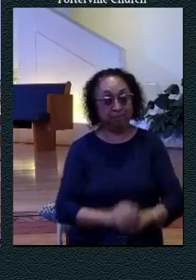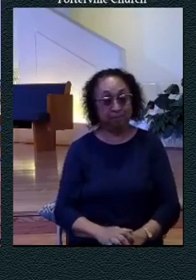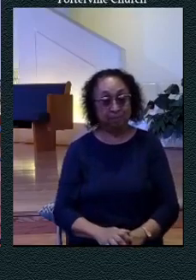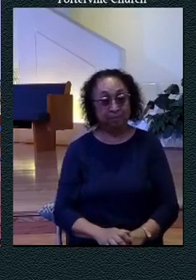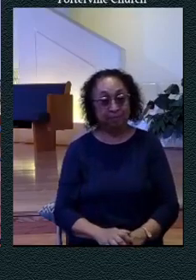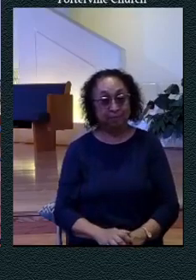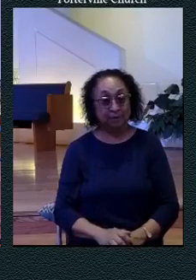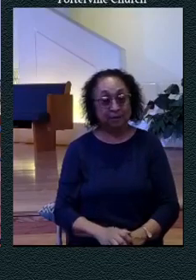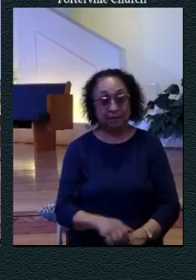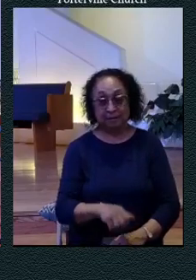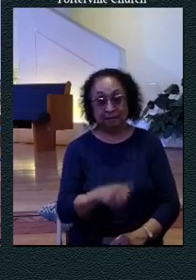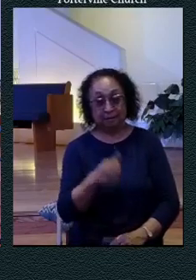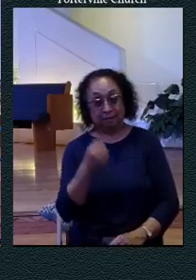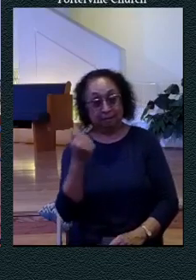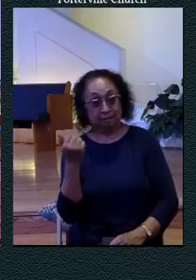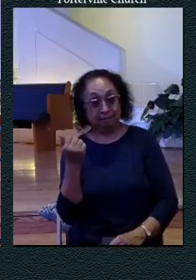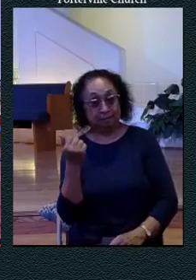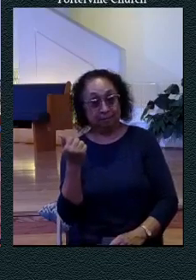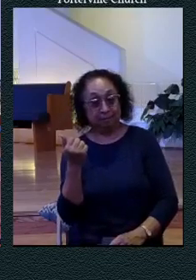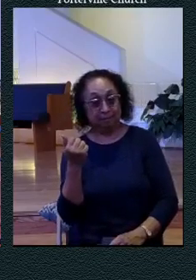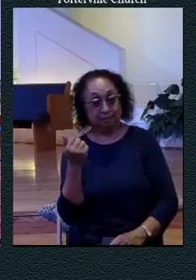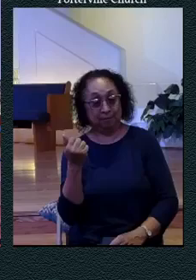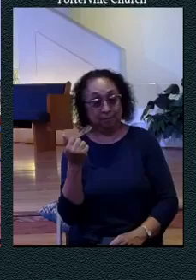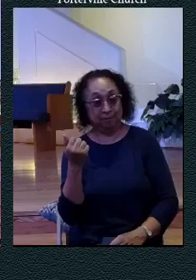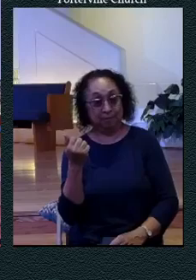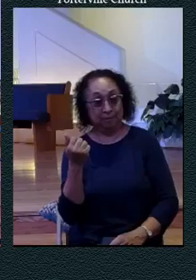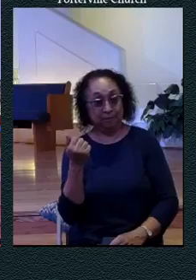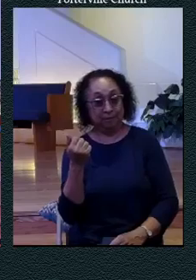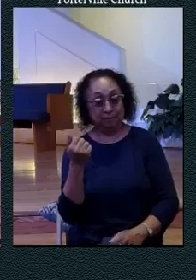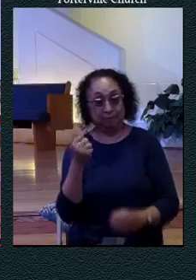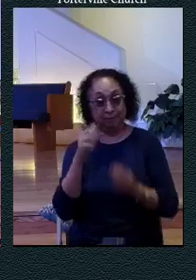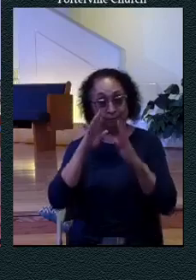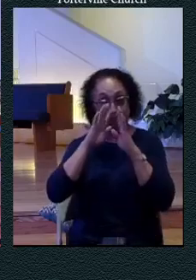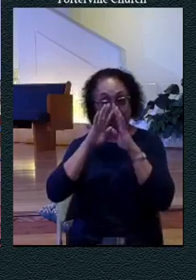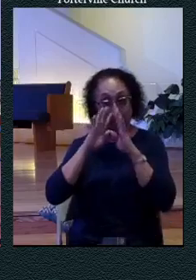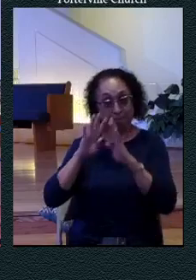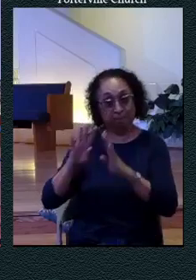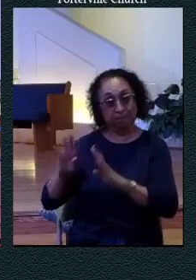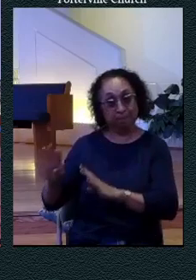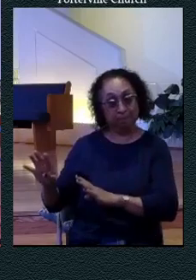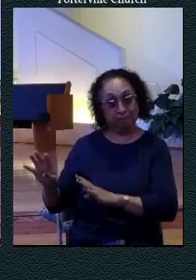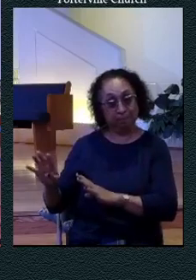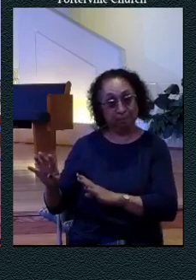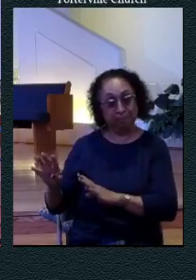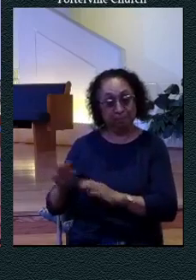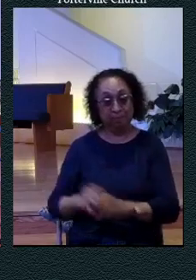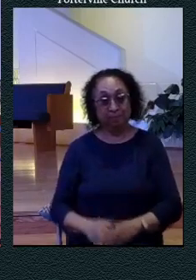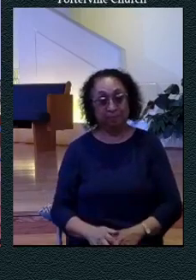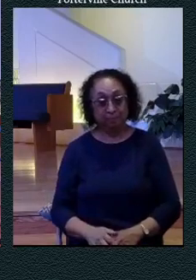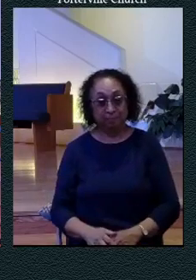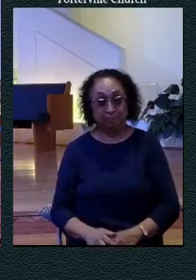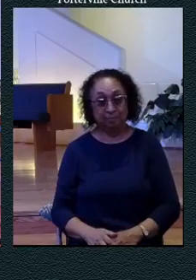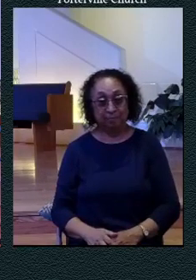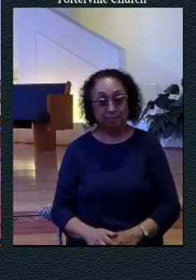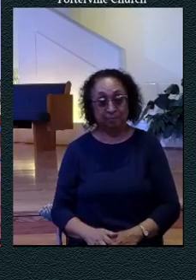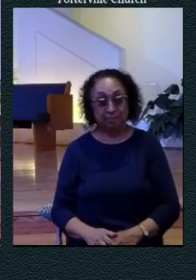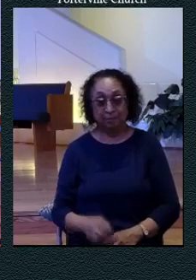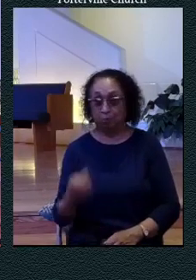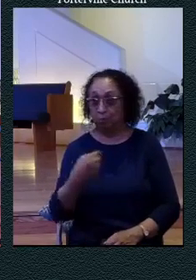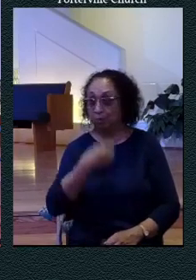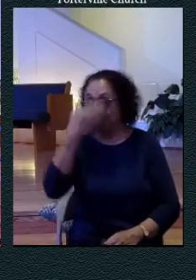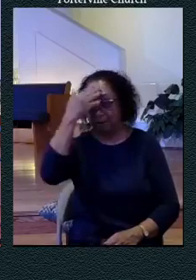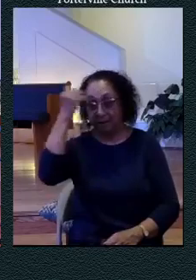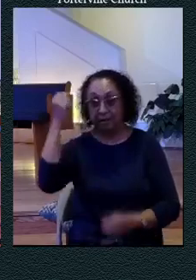And the others all disappear from our personal and